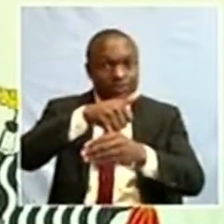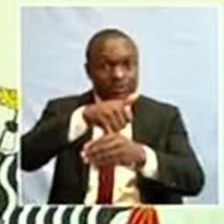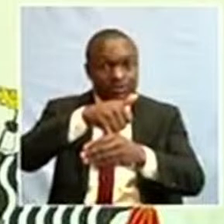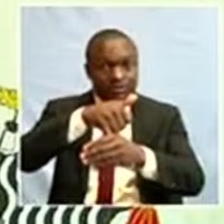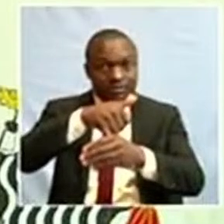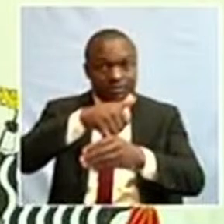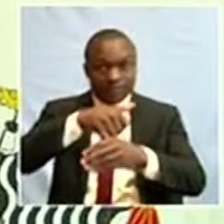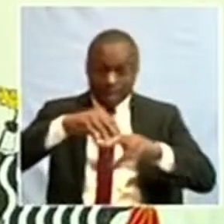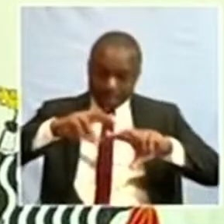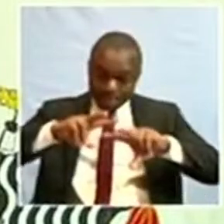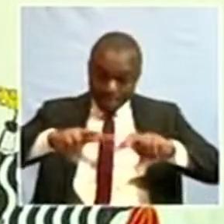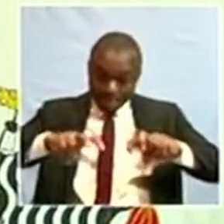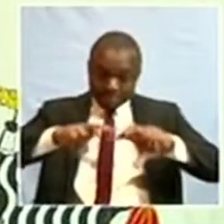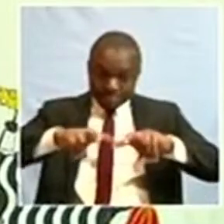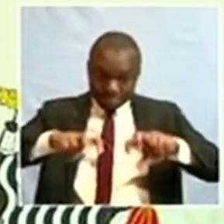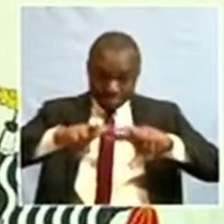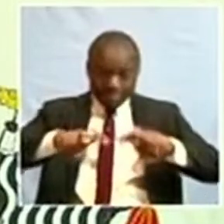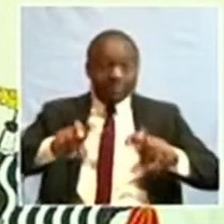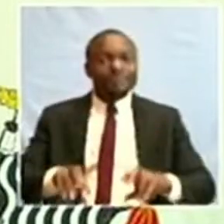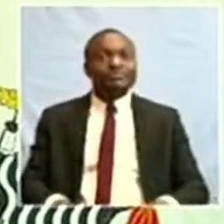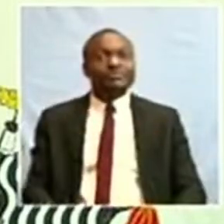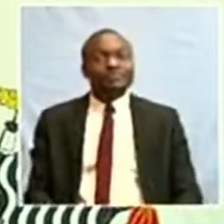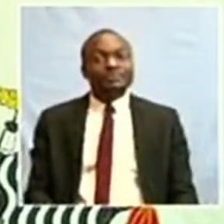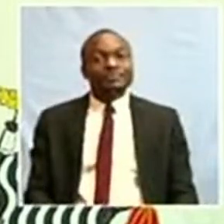evaluation of